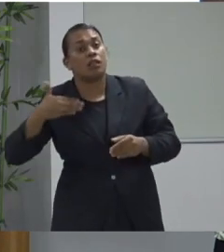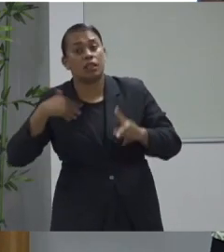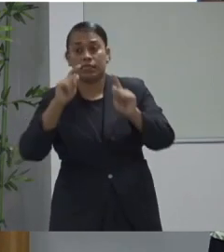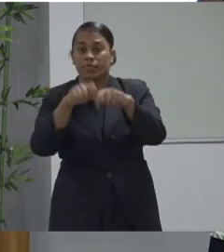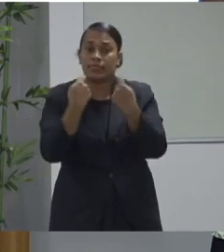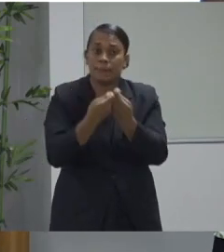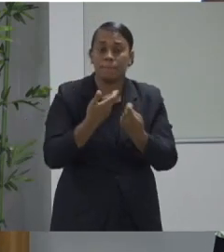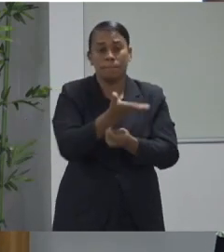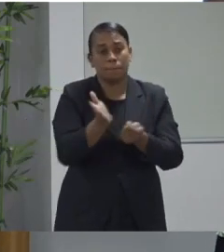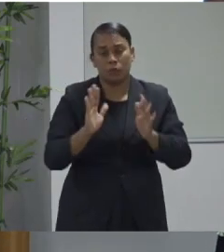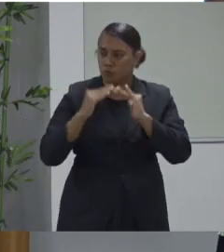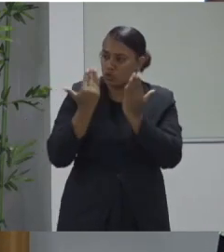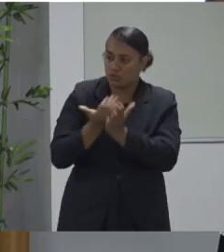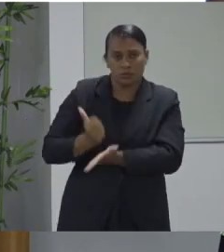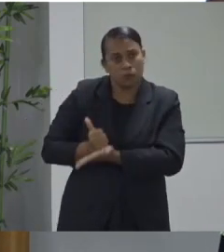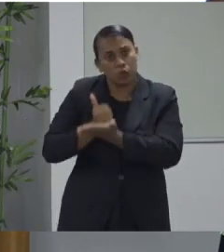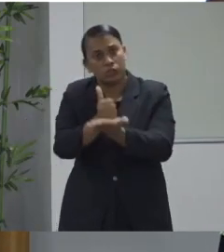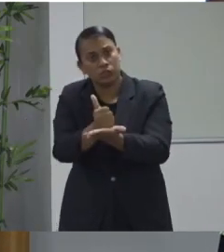police, continue